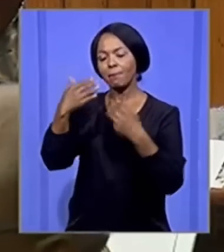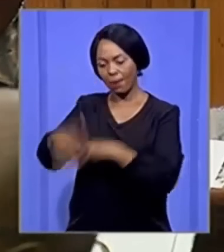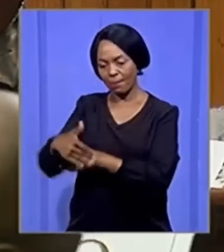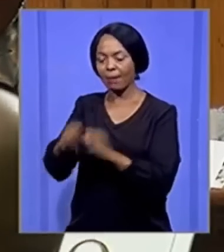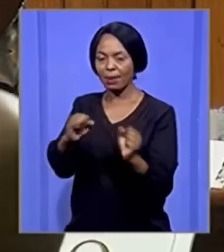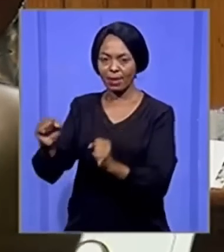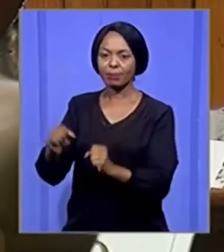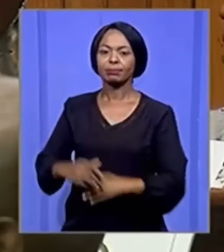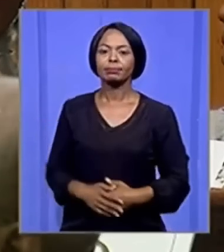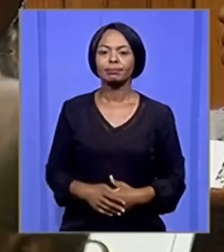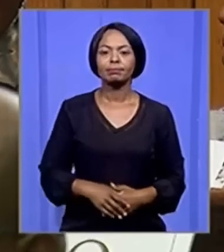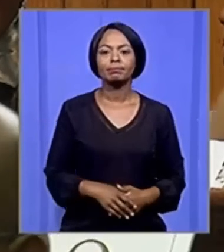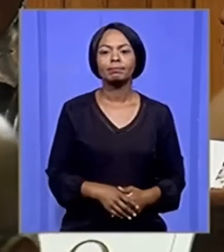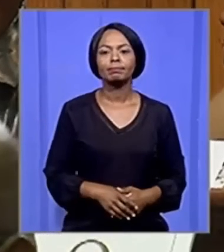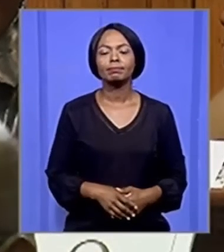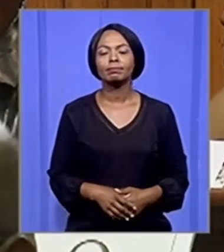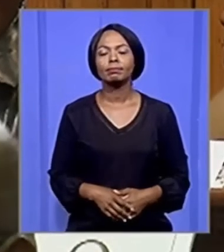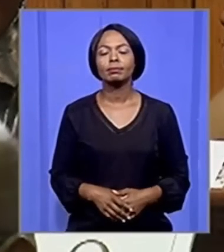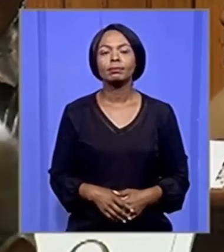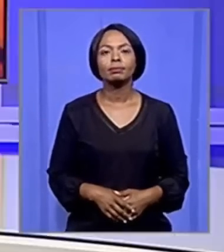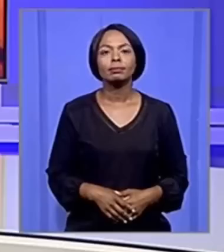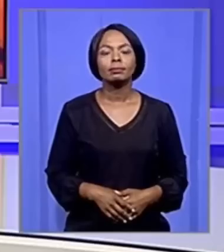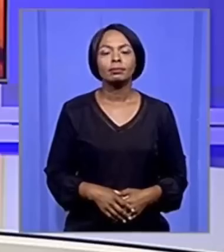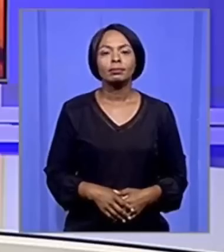tsa SABC, Bloemfontein.